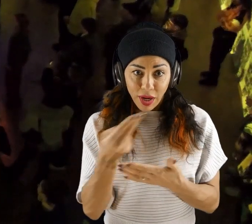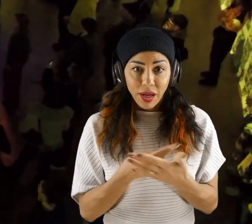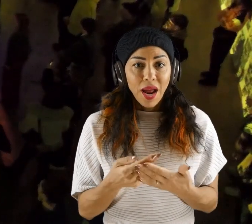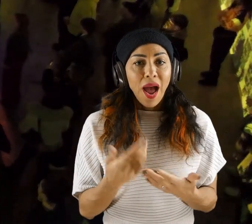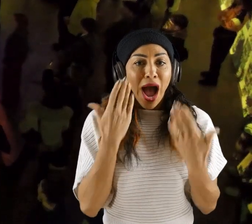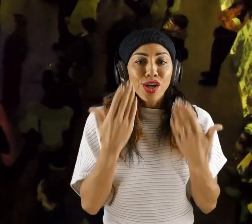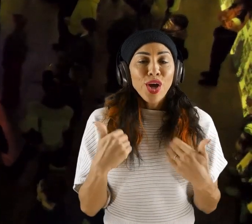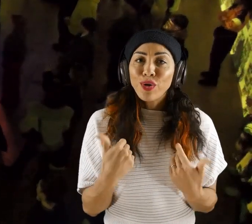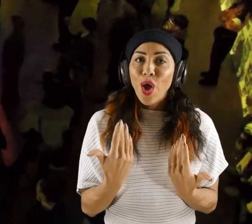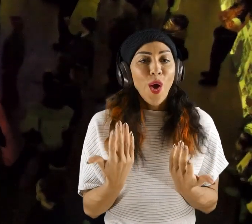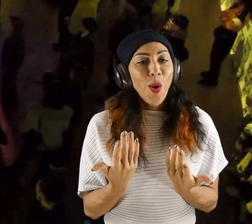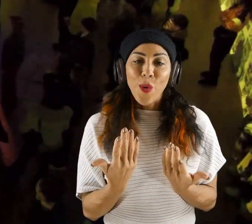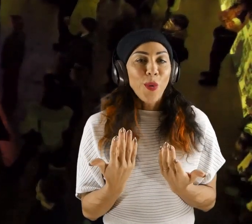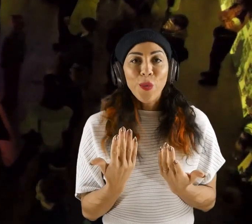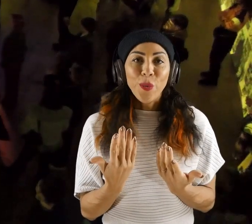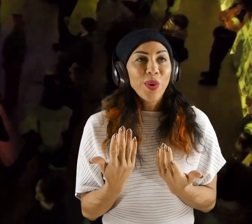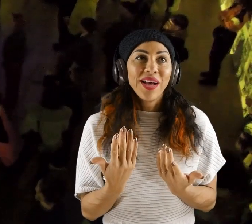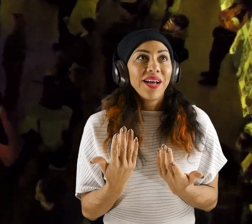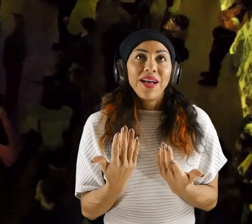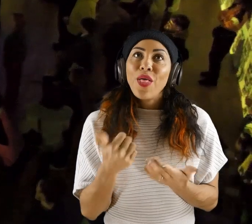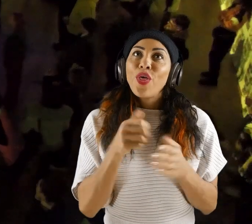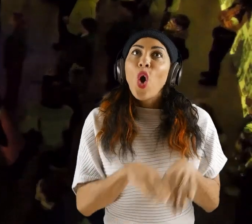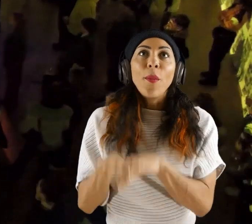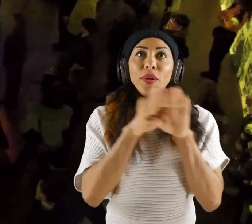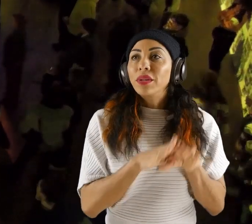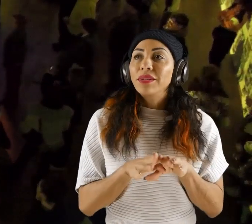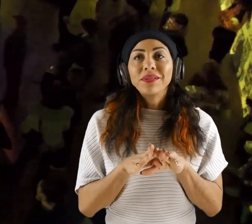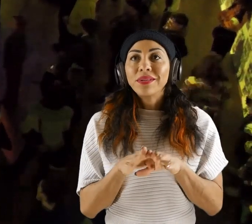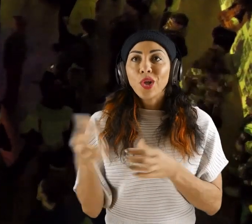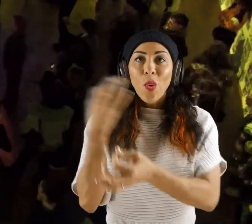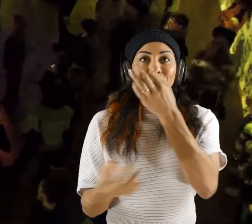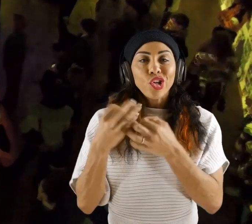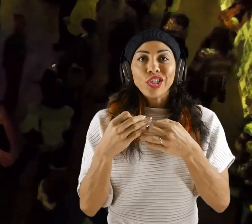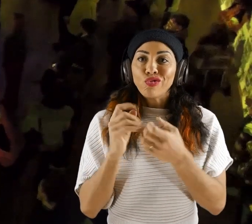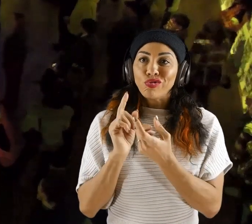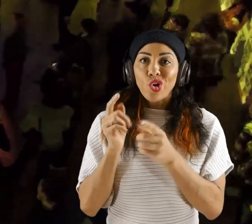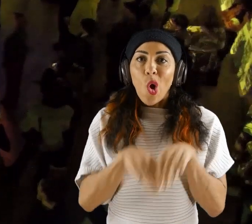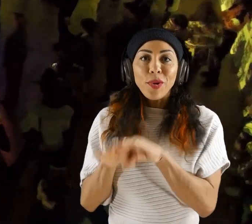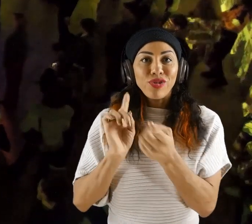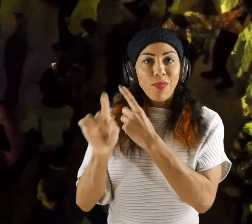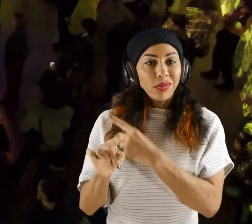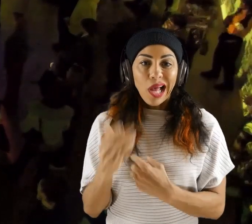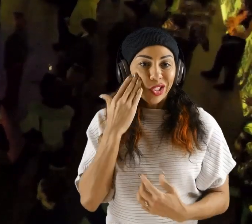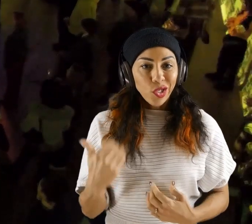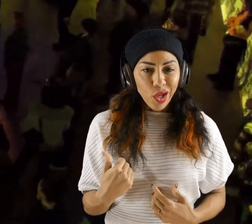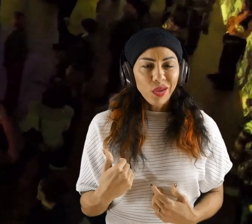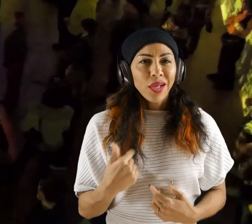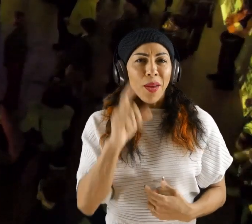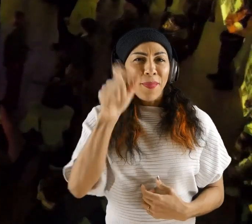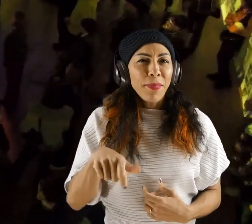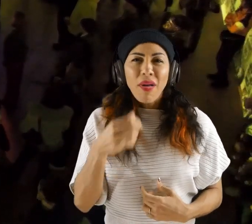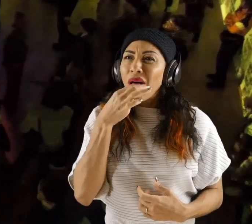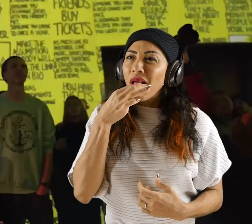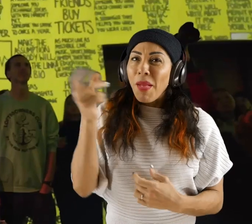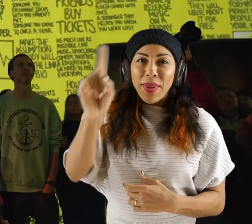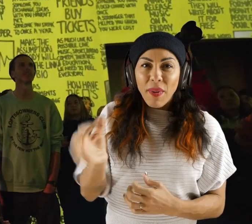to every question I get asked. All these roles are converging, so like, yeah, what is this guy? Like, what is Elijah doing here? Is he a lecturer? Is he a DJ? Is he a